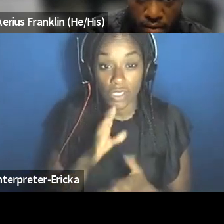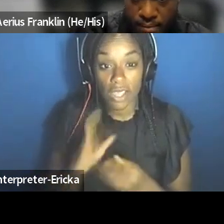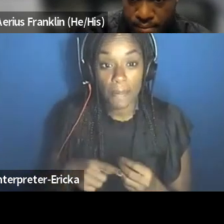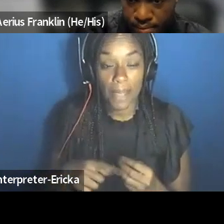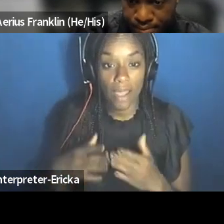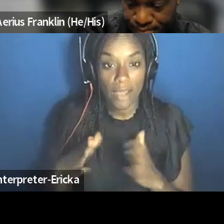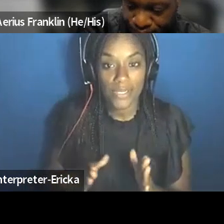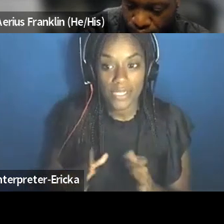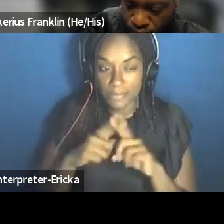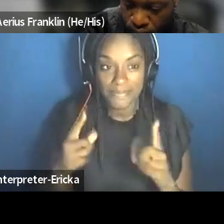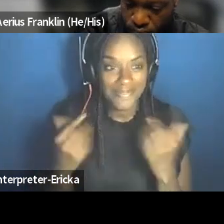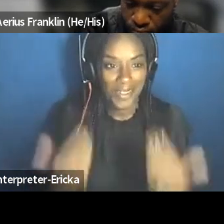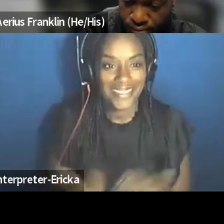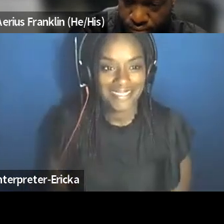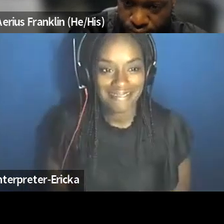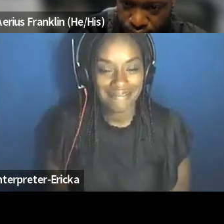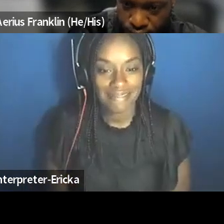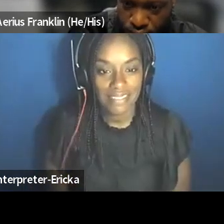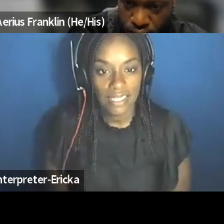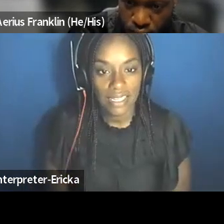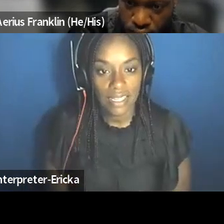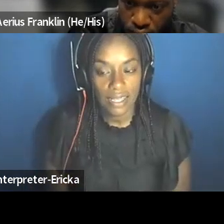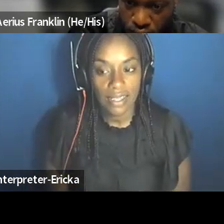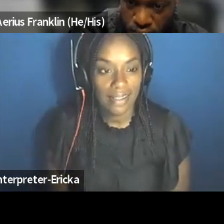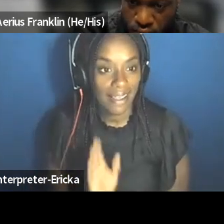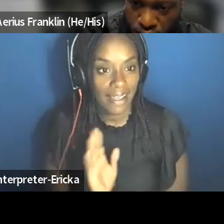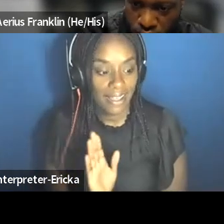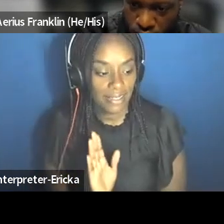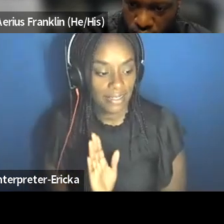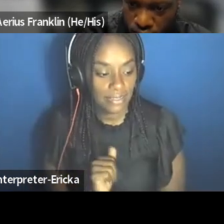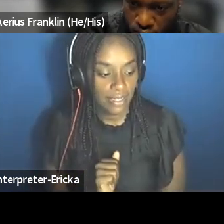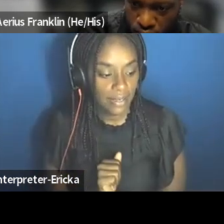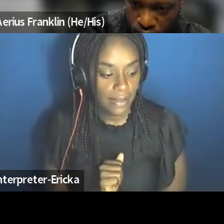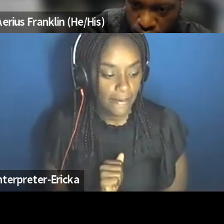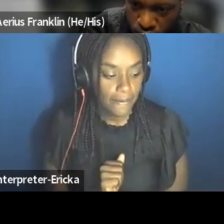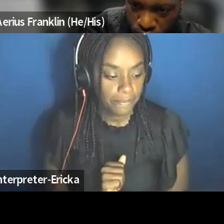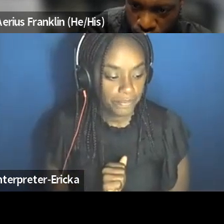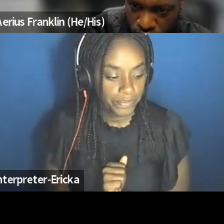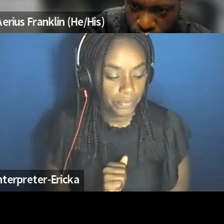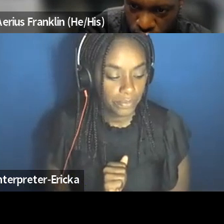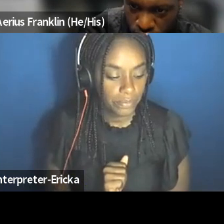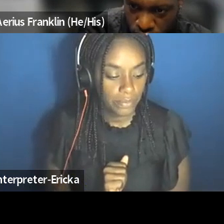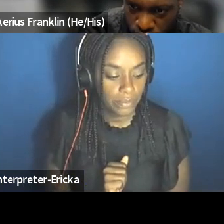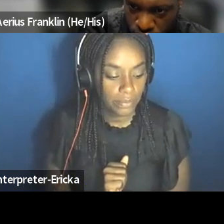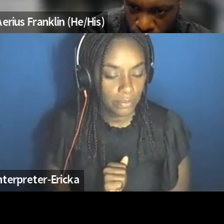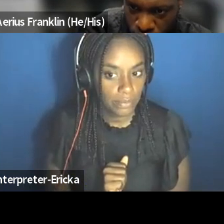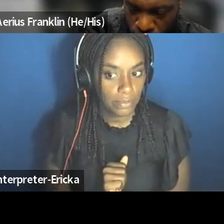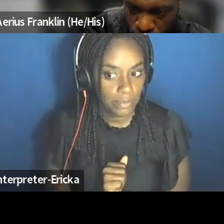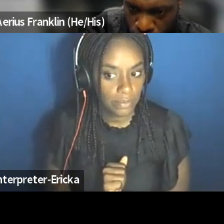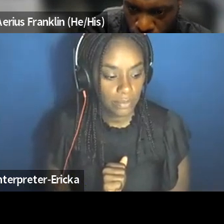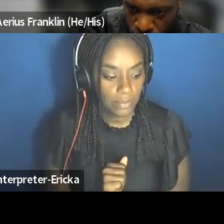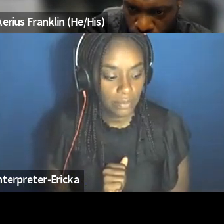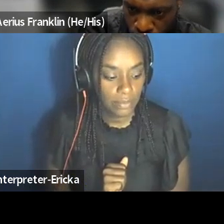I see that you're unmuted. Hi, I'm unmuted. Okay. Yes. Yeah. So mostly when I'm talking to people,